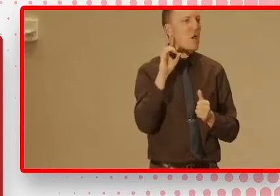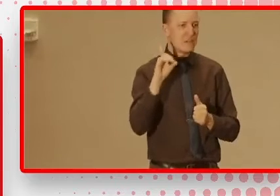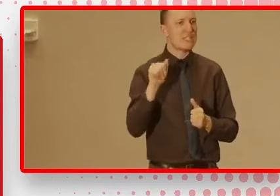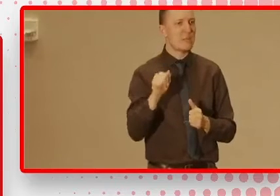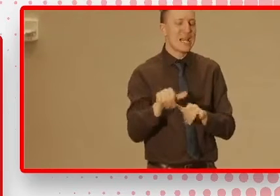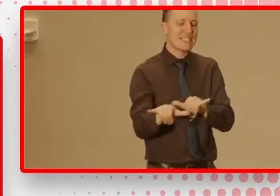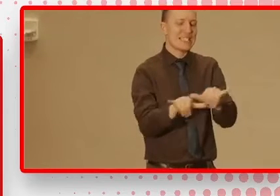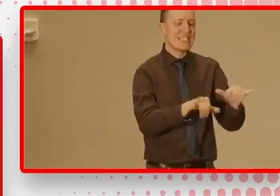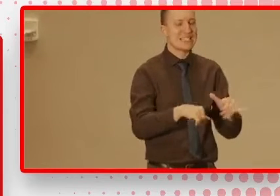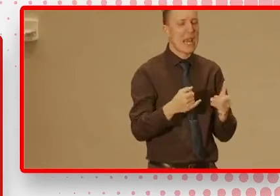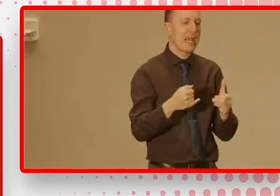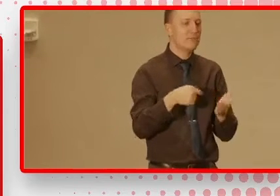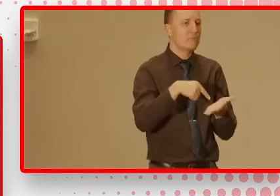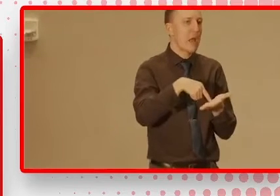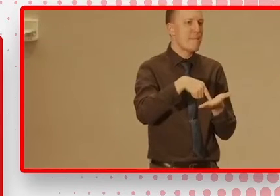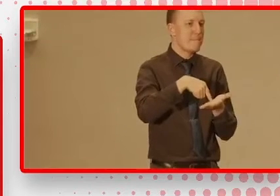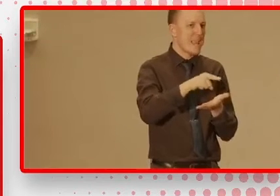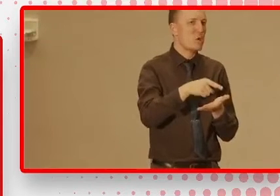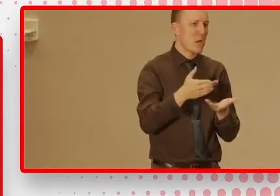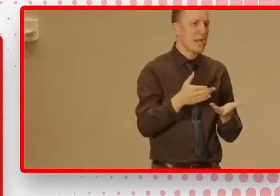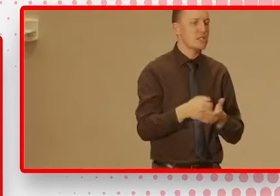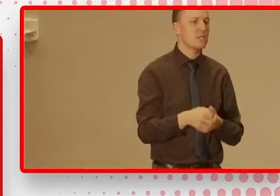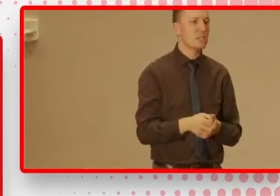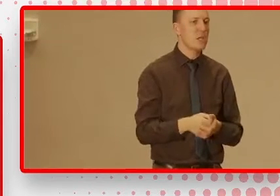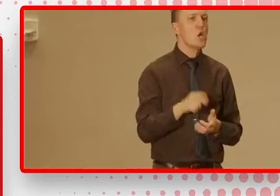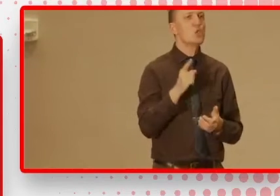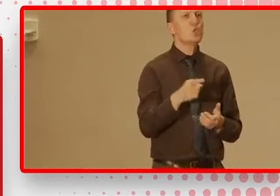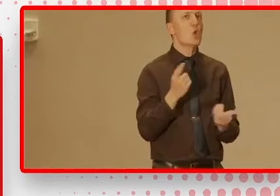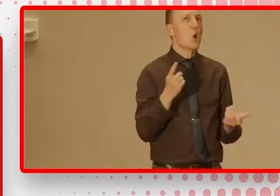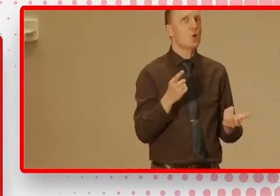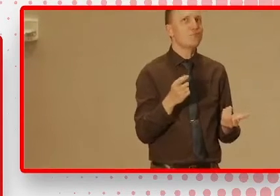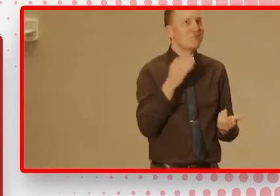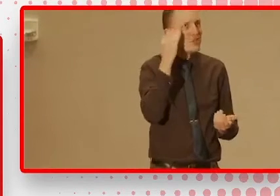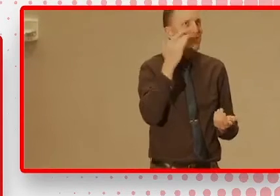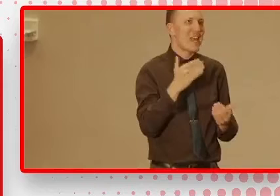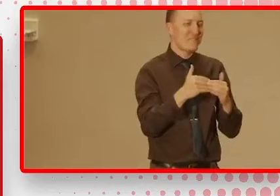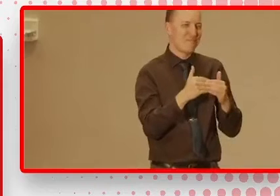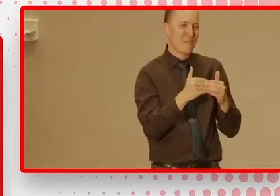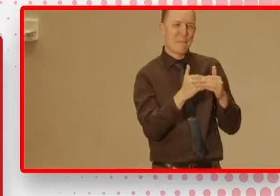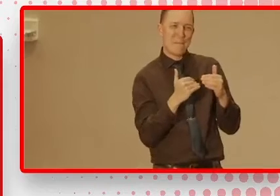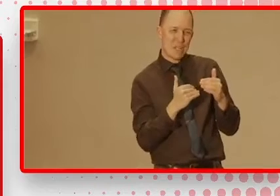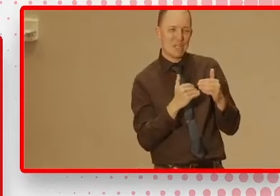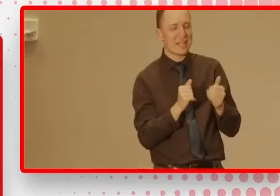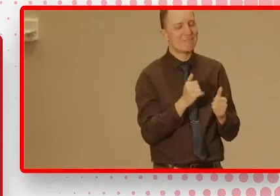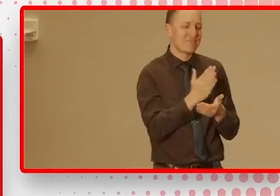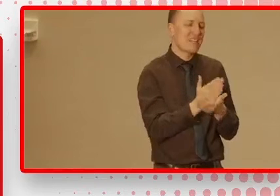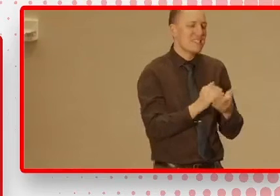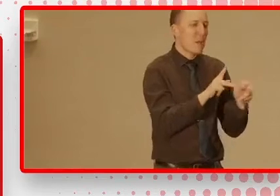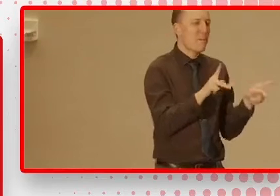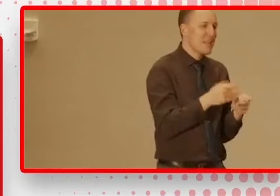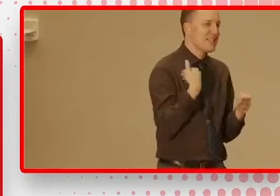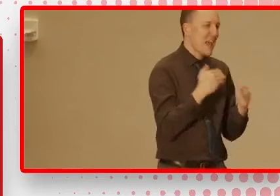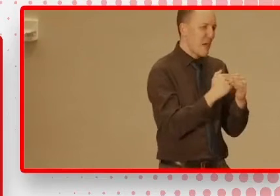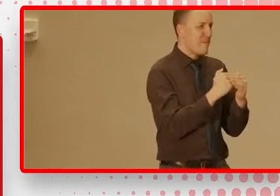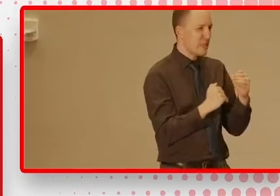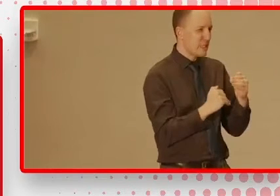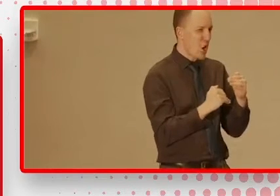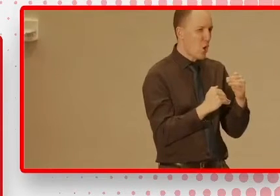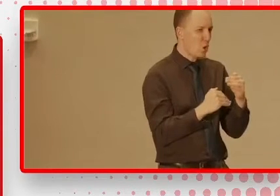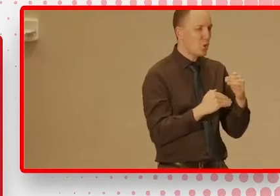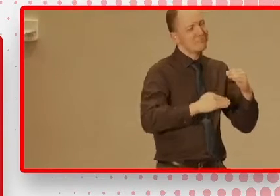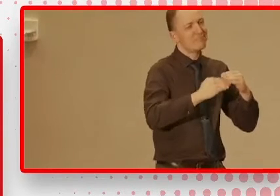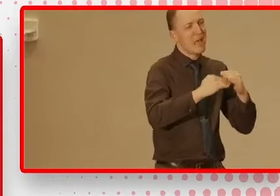position. So it does address that sub-minimum wage facilities. And then also integrated. It means they are integrated